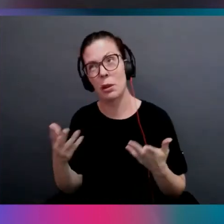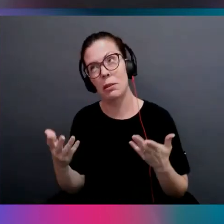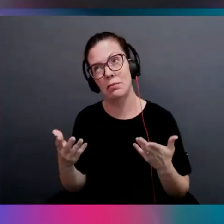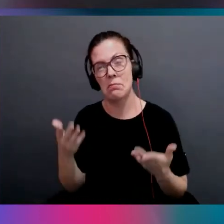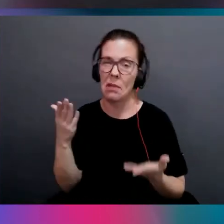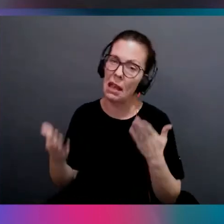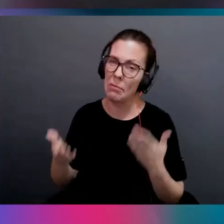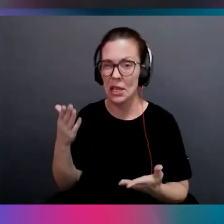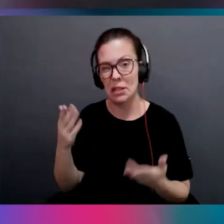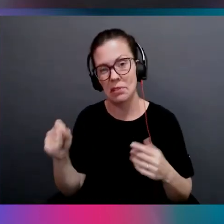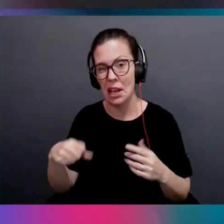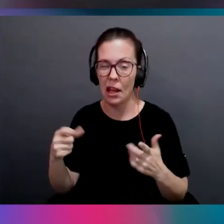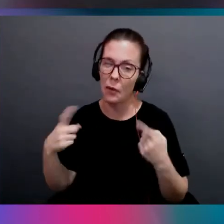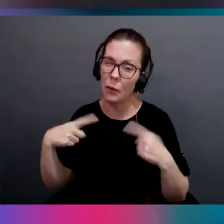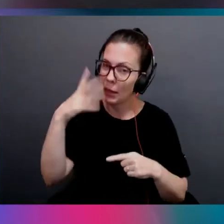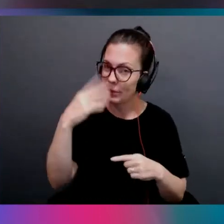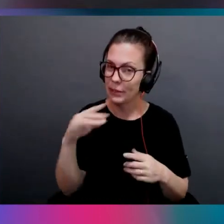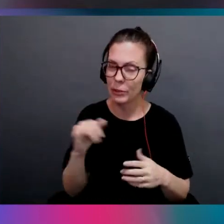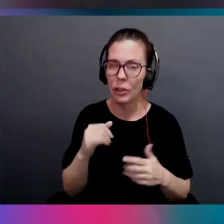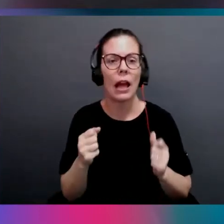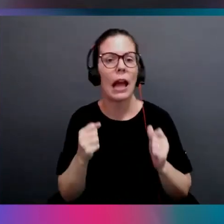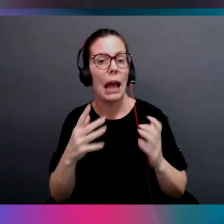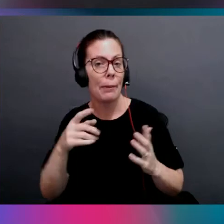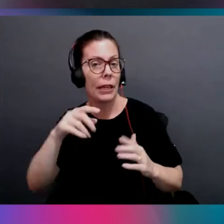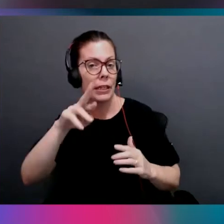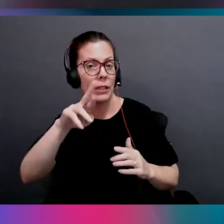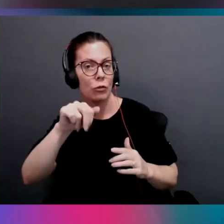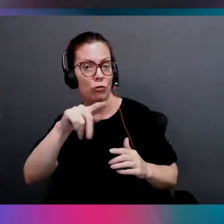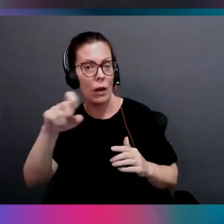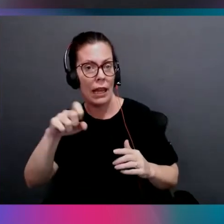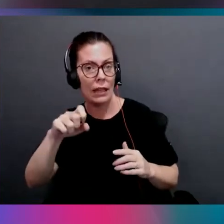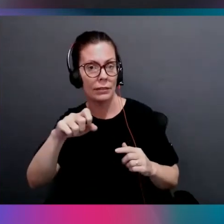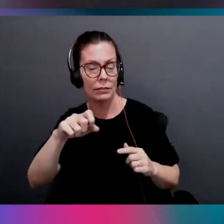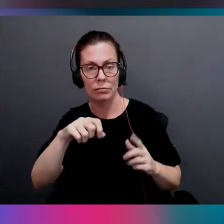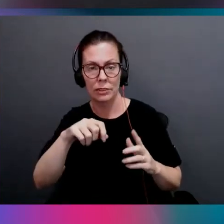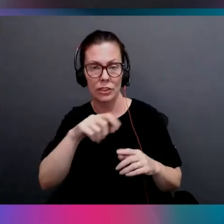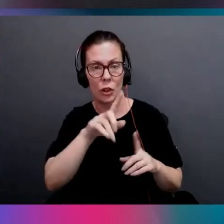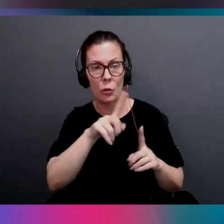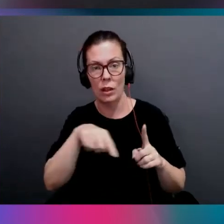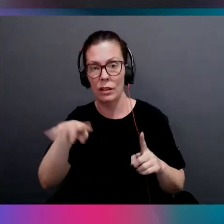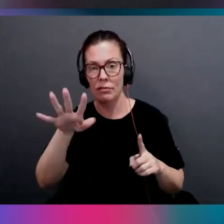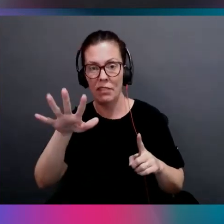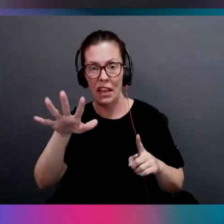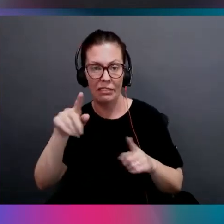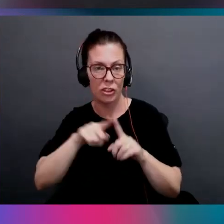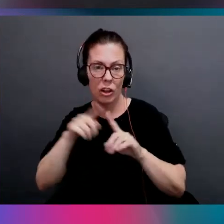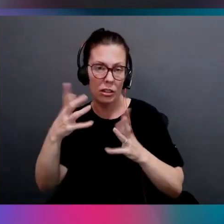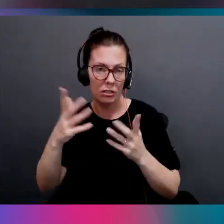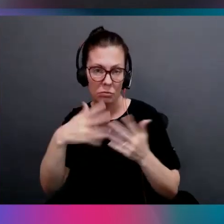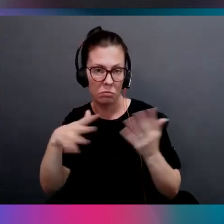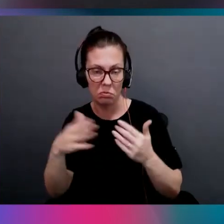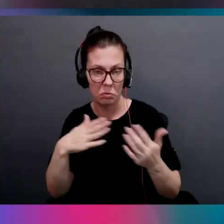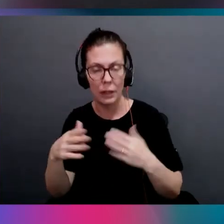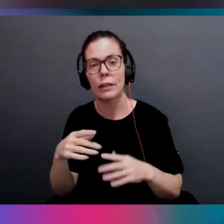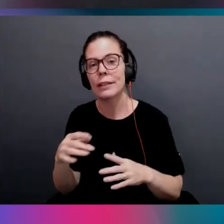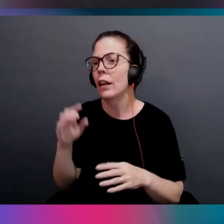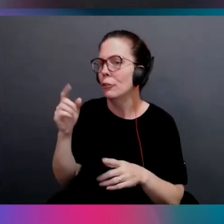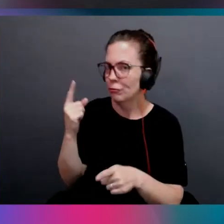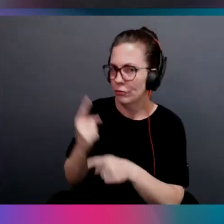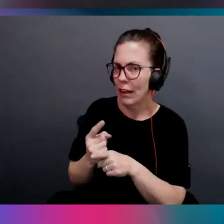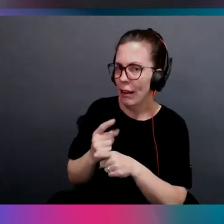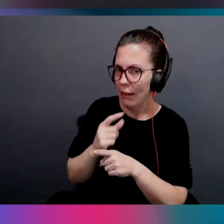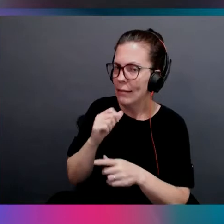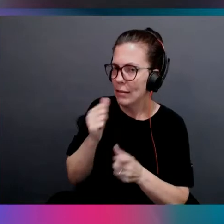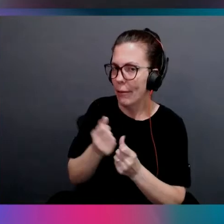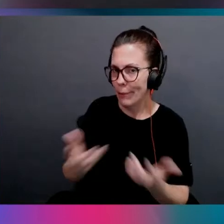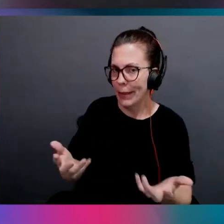my sleep. And how many of them did you rate? Not very often. Right, exactly. So that's one of the challenges, right? So we have this issue of that